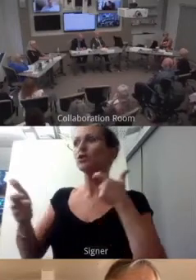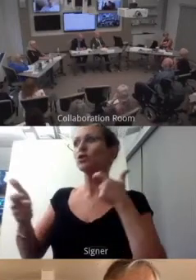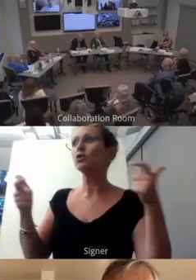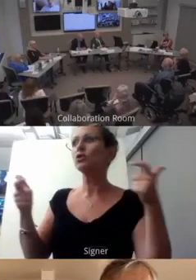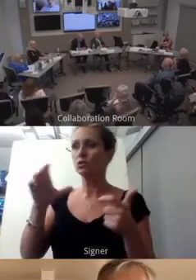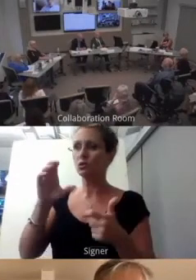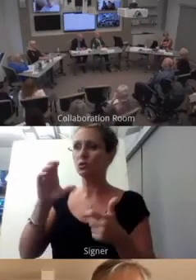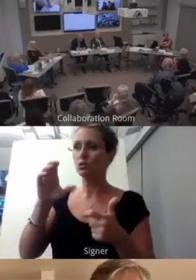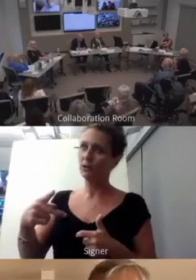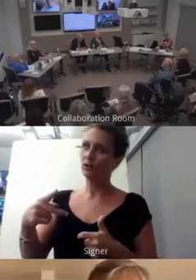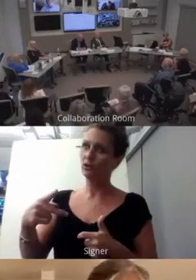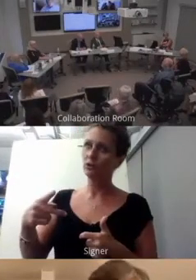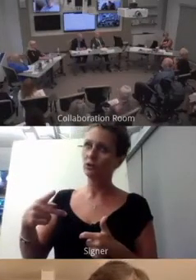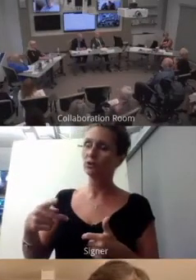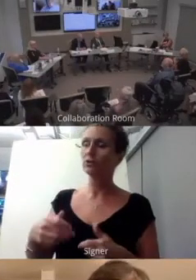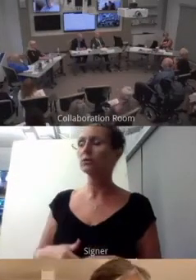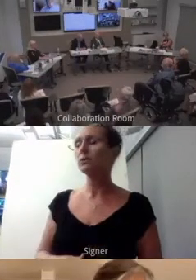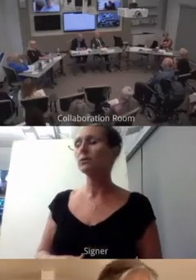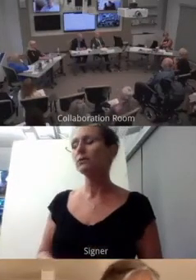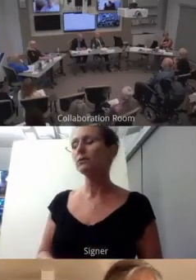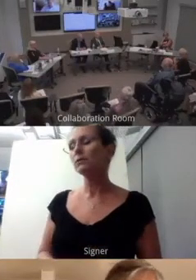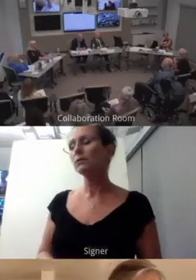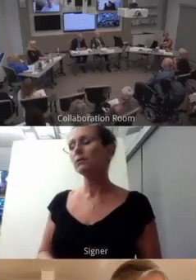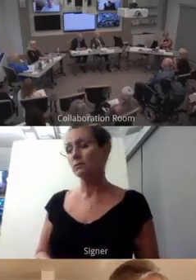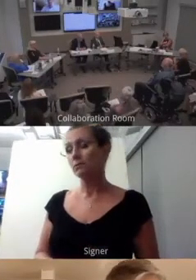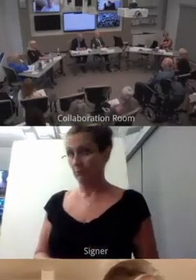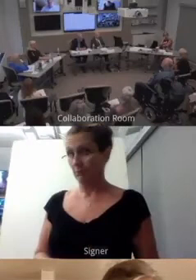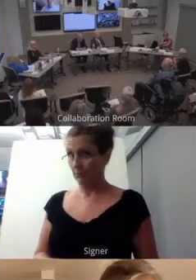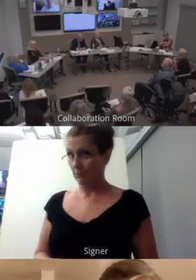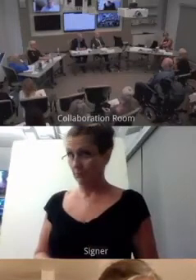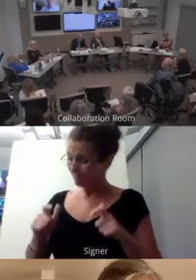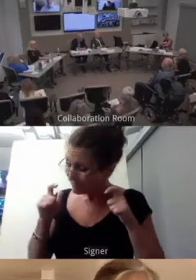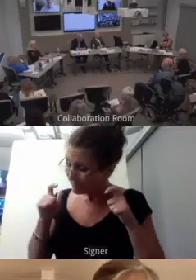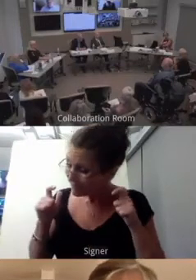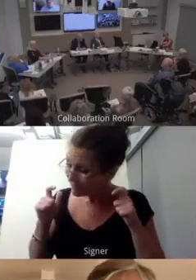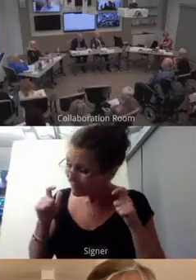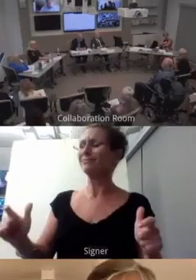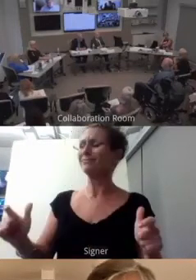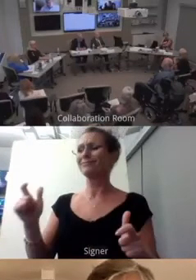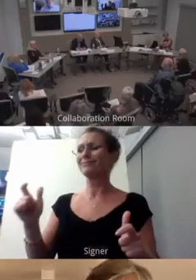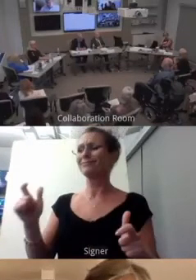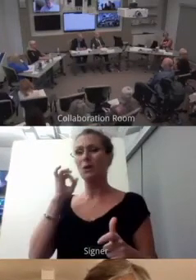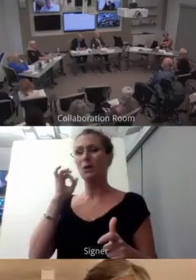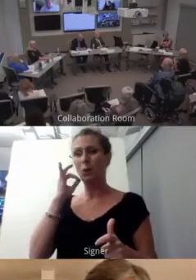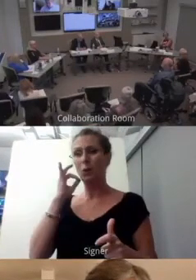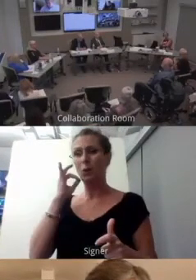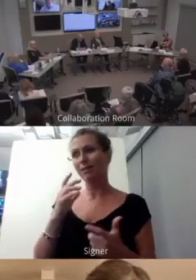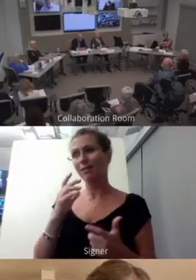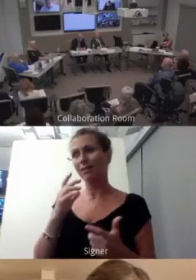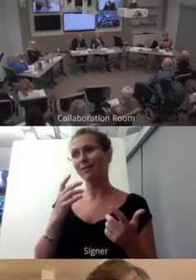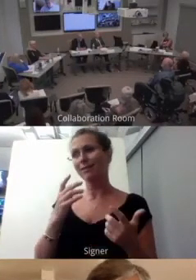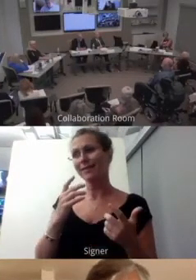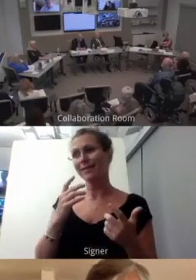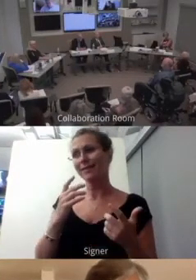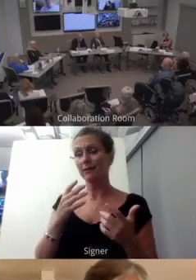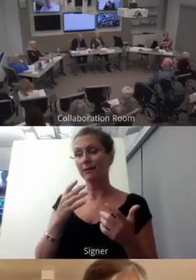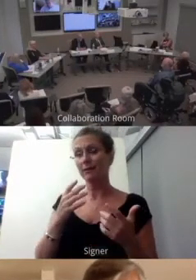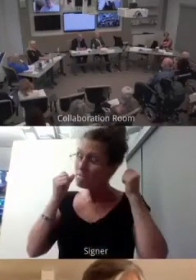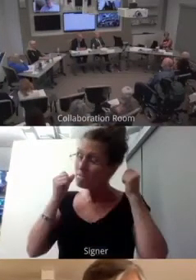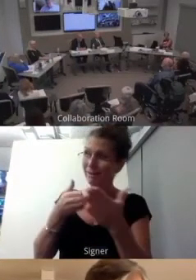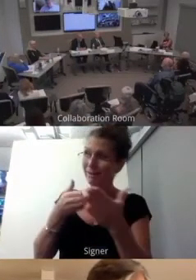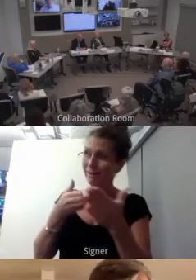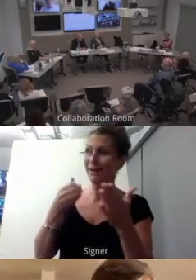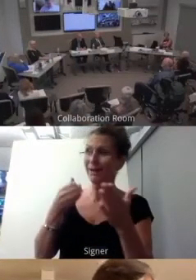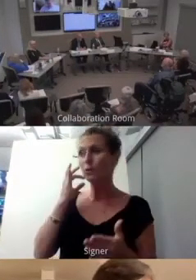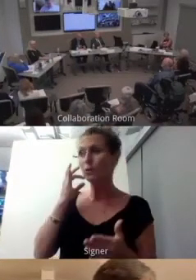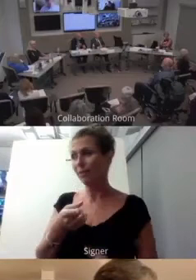major hotel chains. A lot of the early complaints we got were against hotels, because people with disabilities were traveling and were, either because they